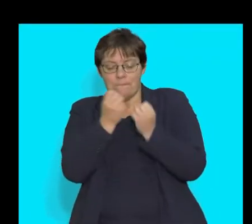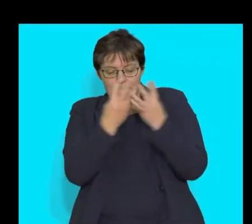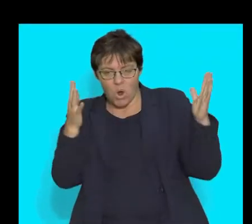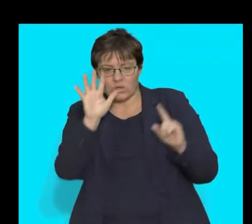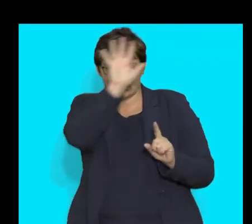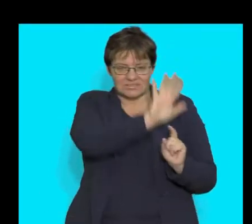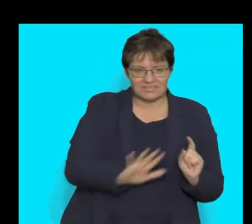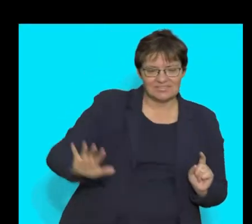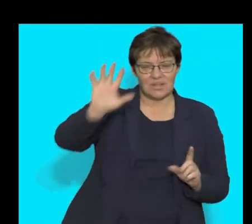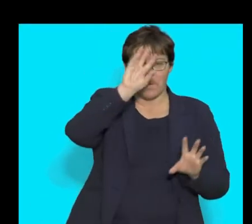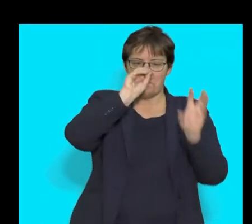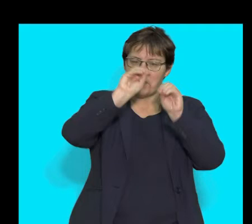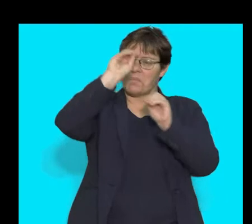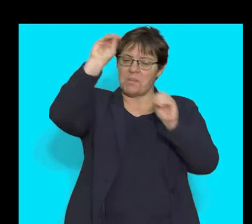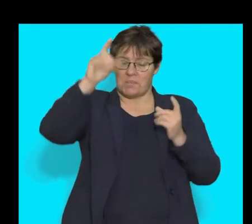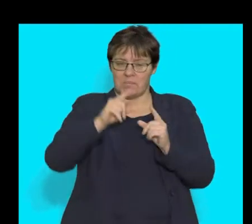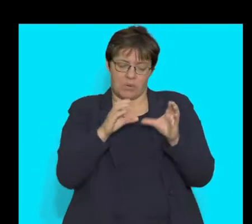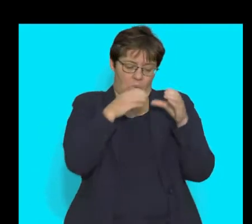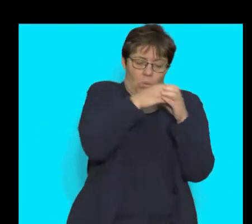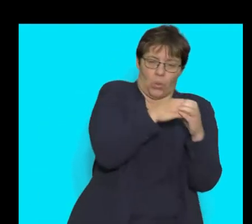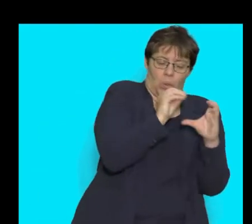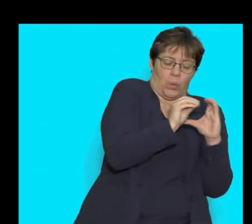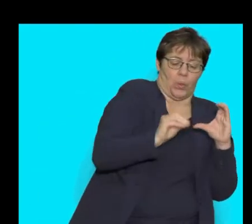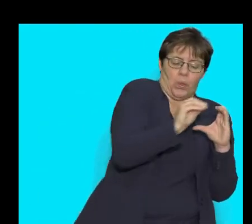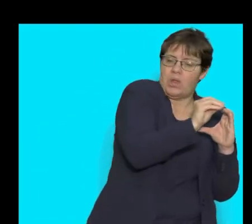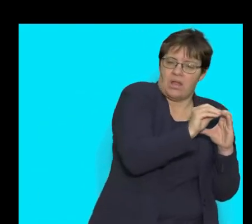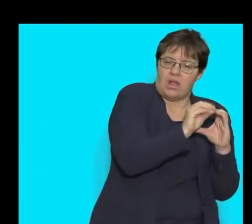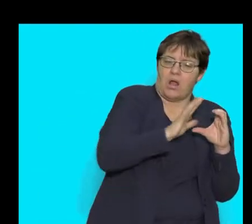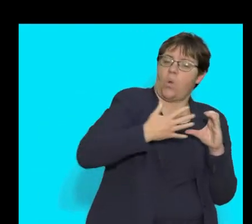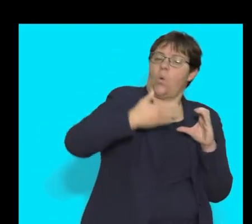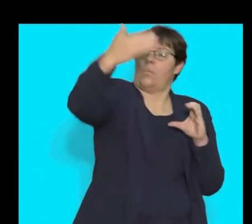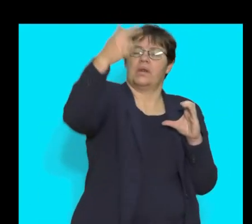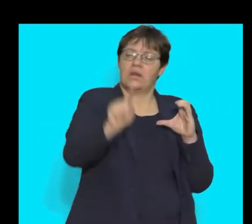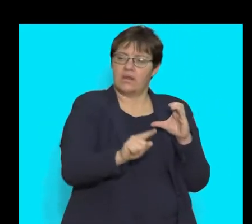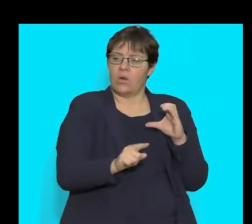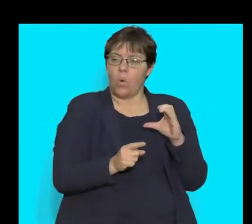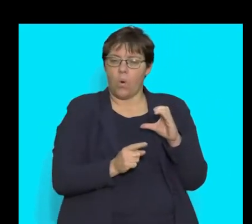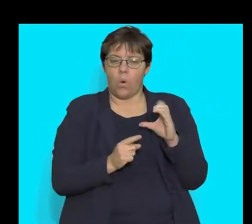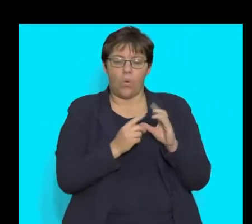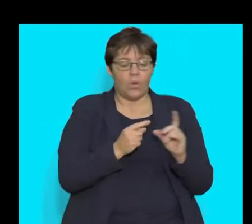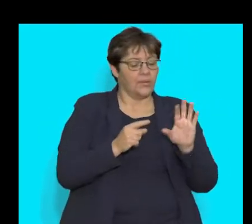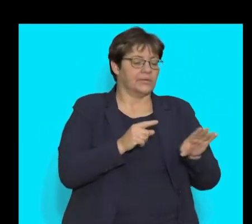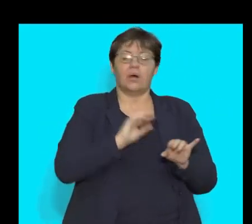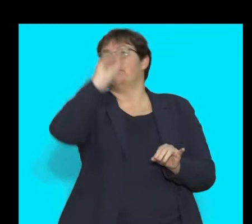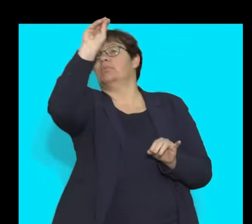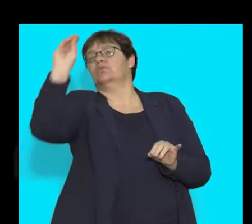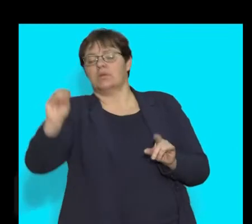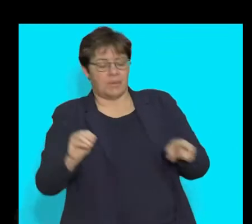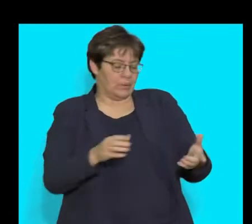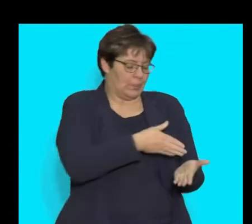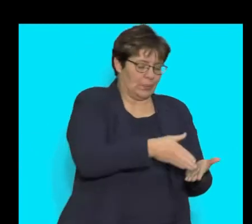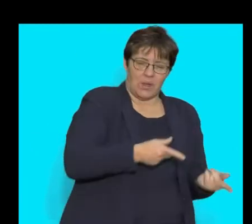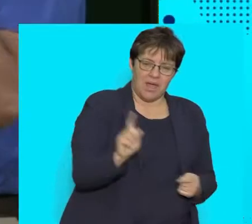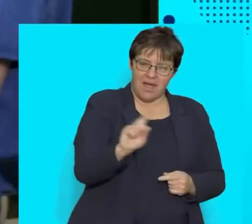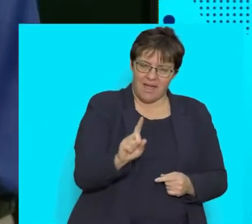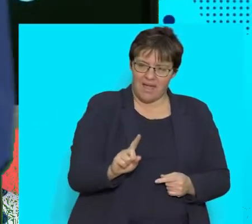majority of the graph. They're not constricted to a small area over here or they're off the page. We've only got a few of